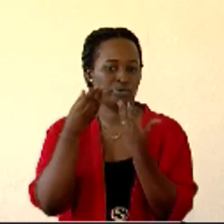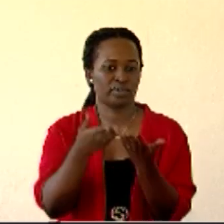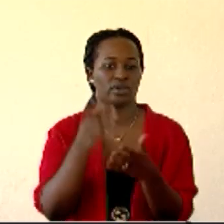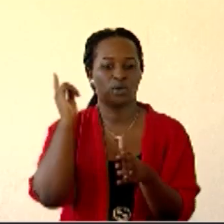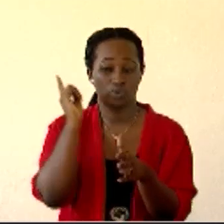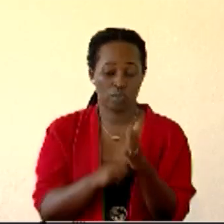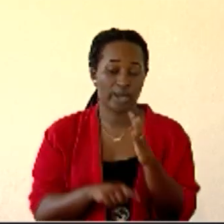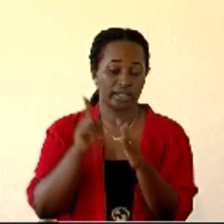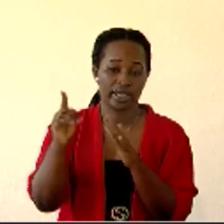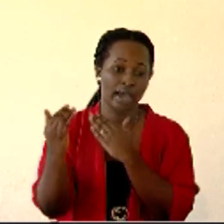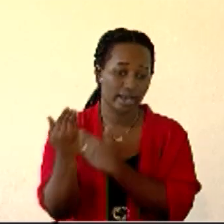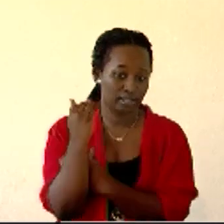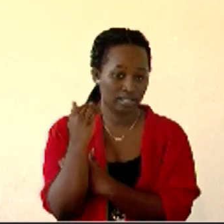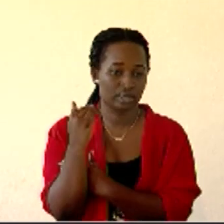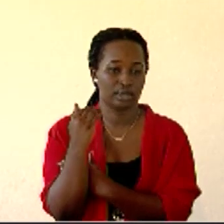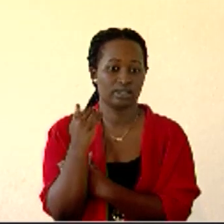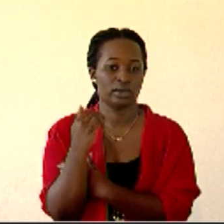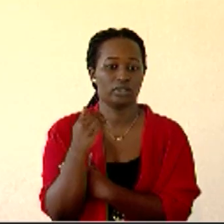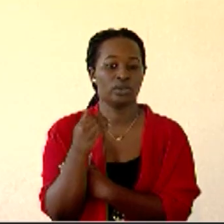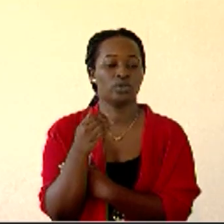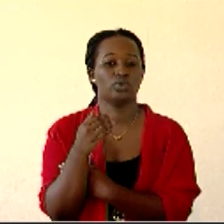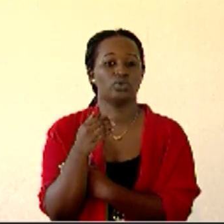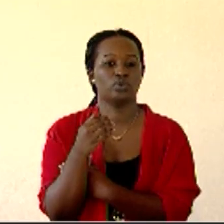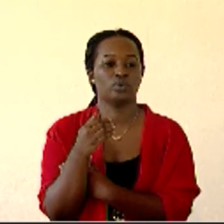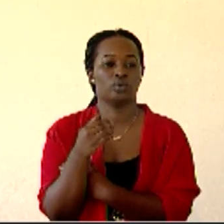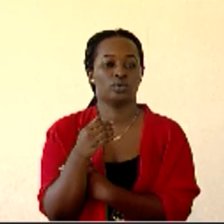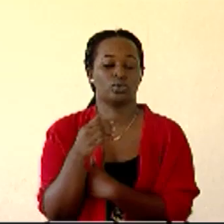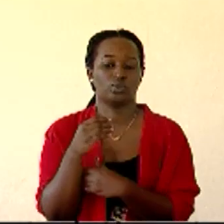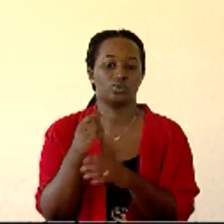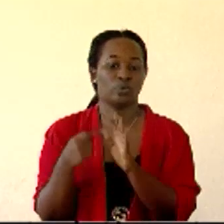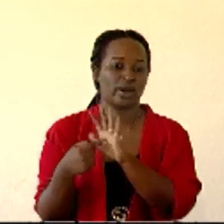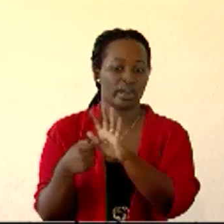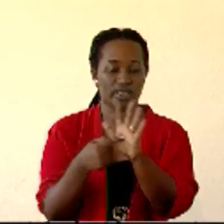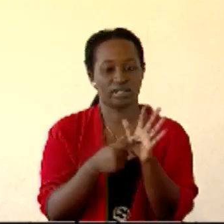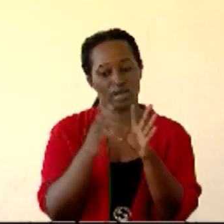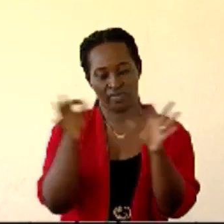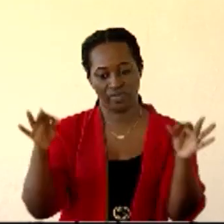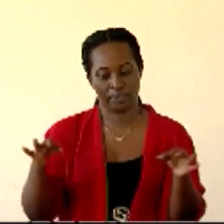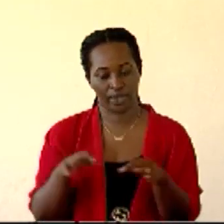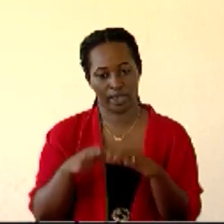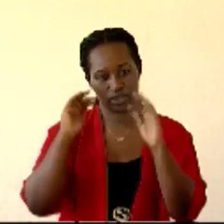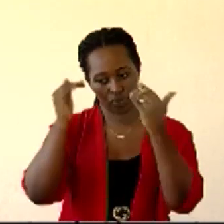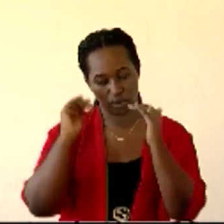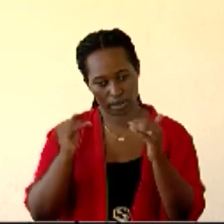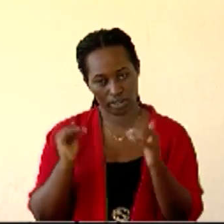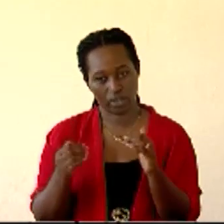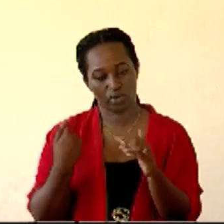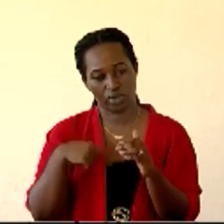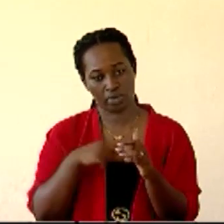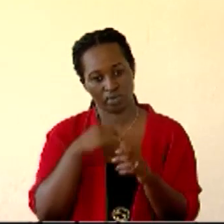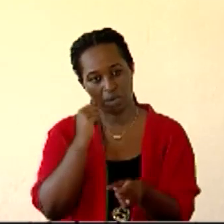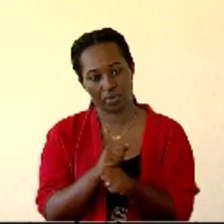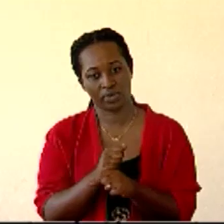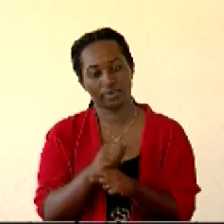are only asked is to deduce, and we deduce from what we are given. A, B, and